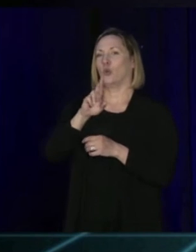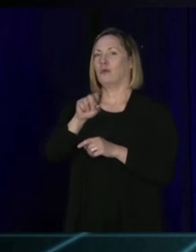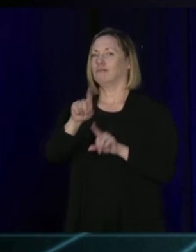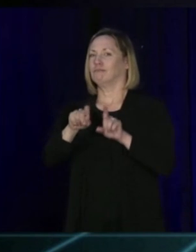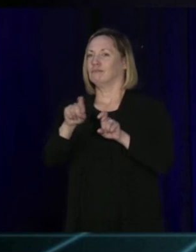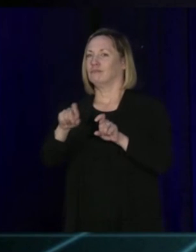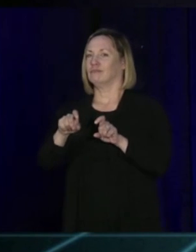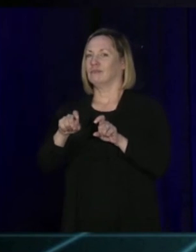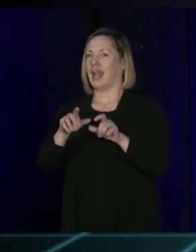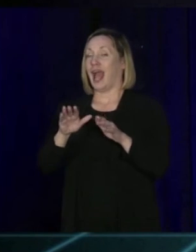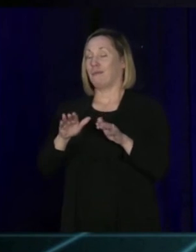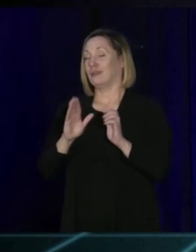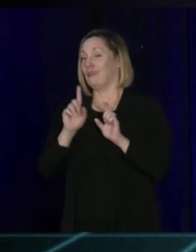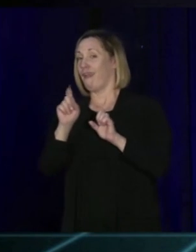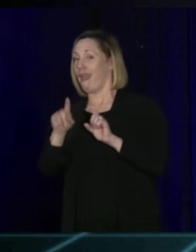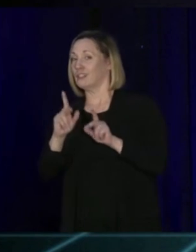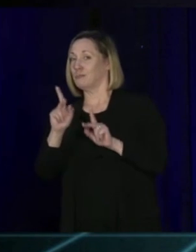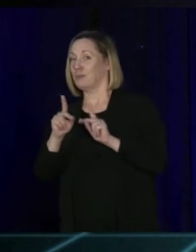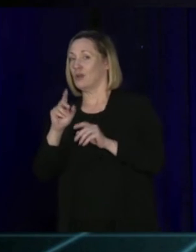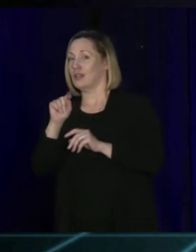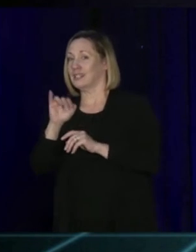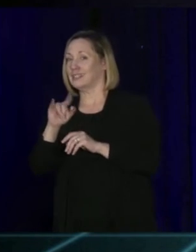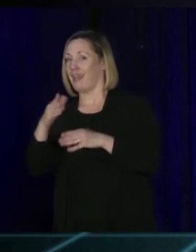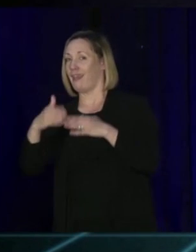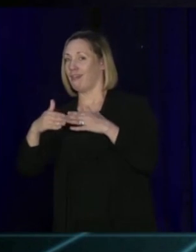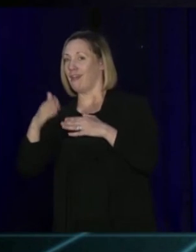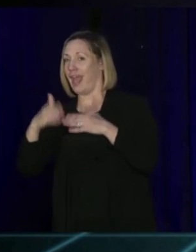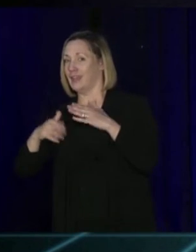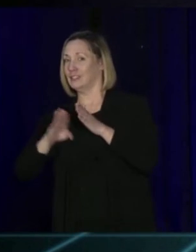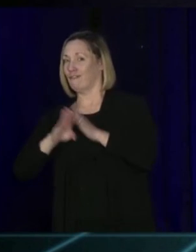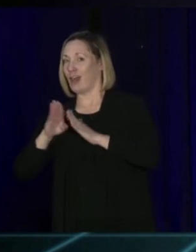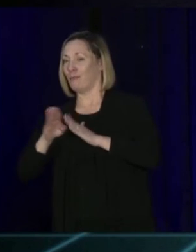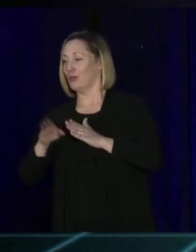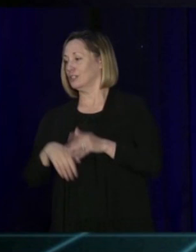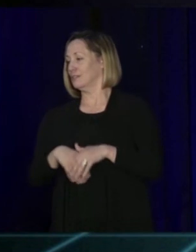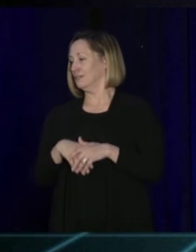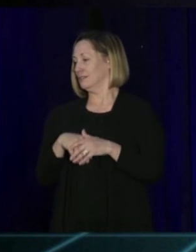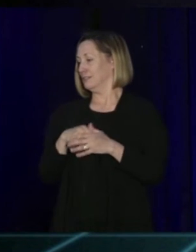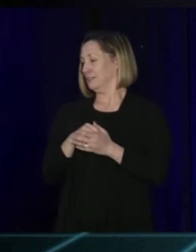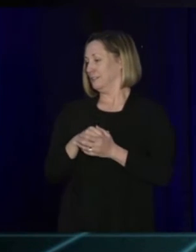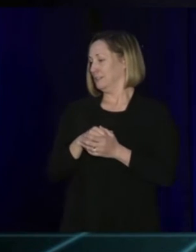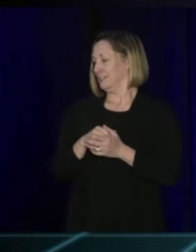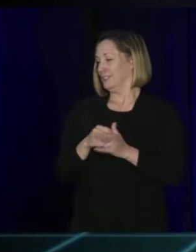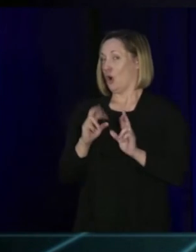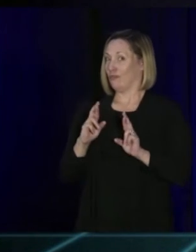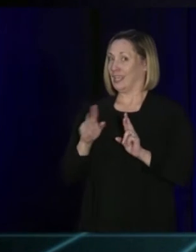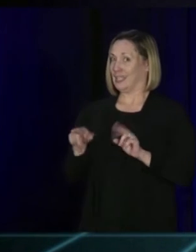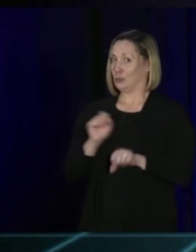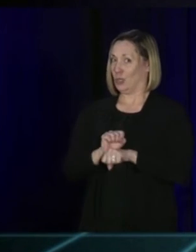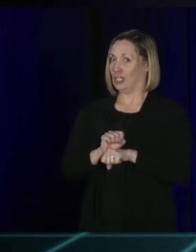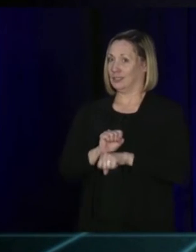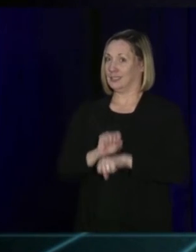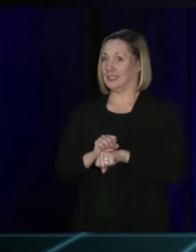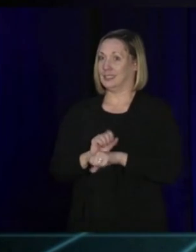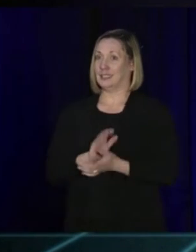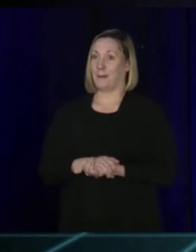developers that have a strong interest in Rust. And hopefully this works.